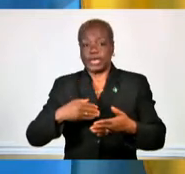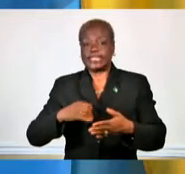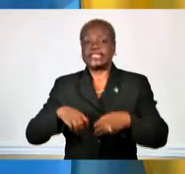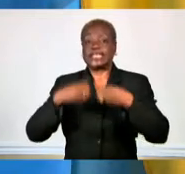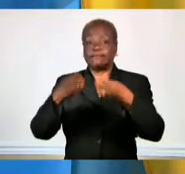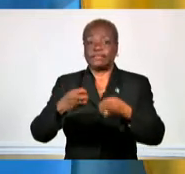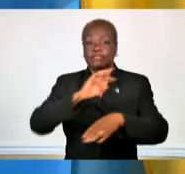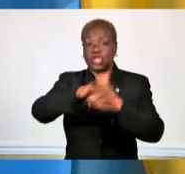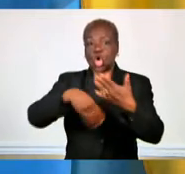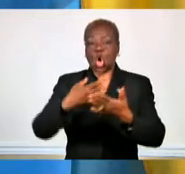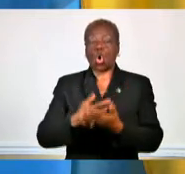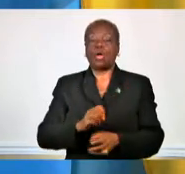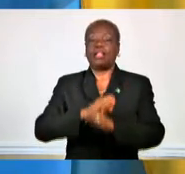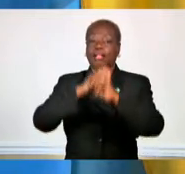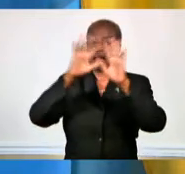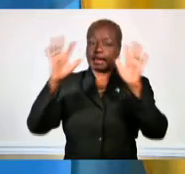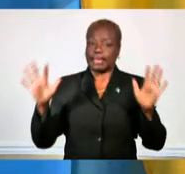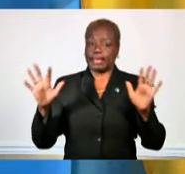all clear.